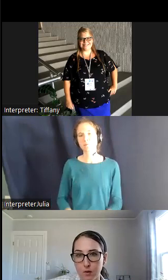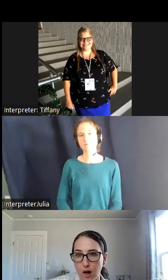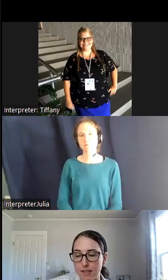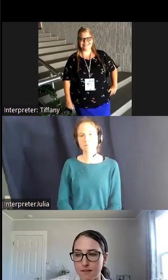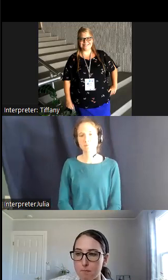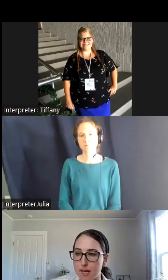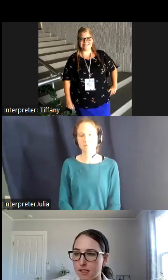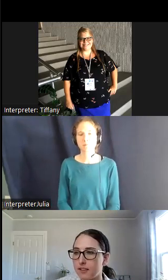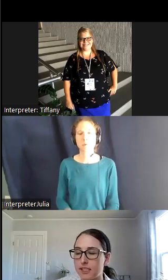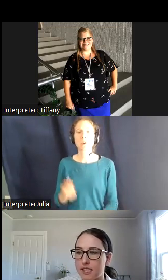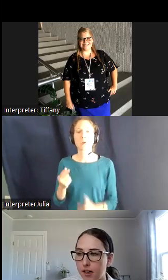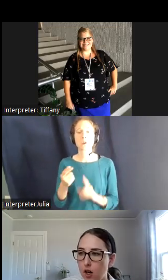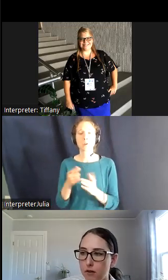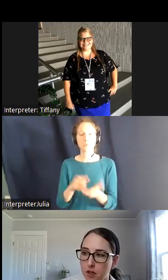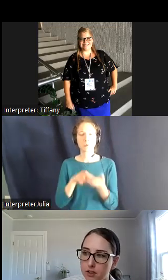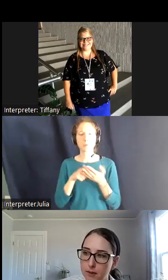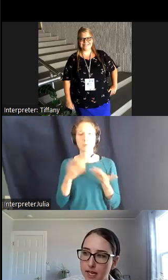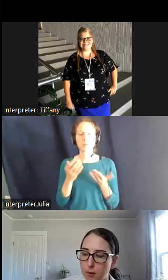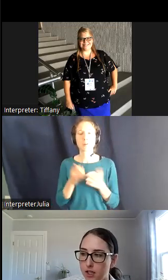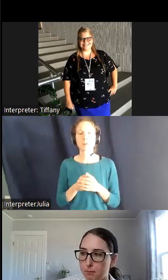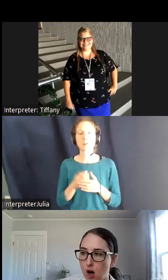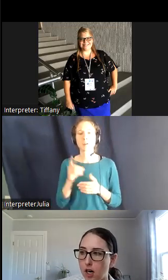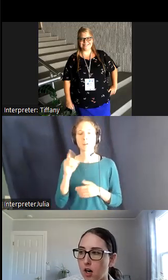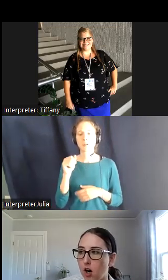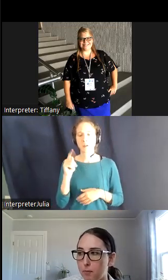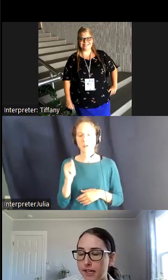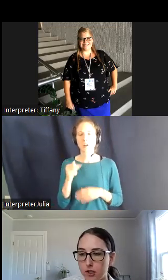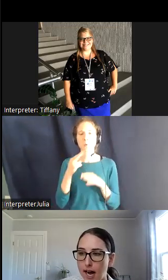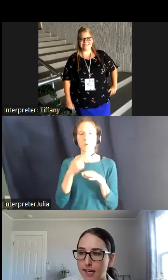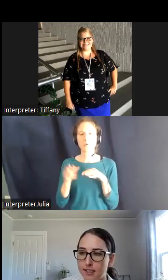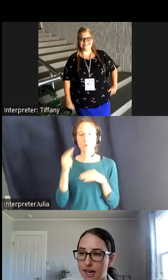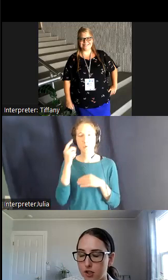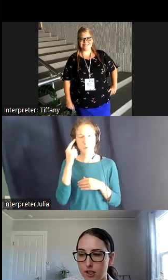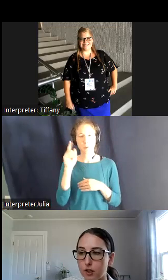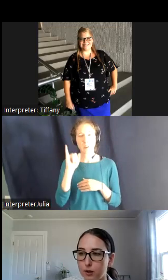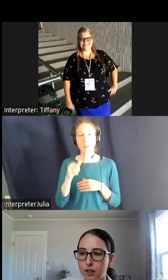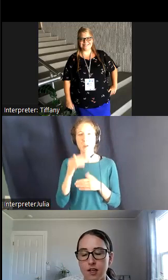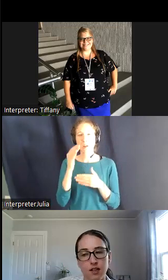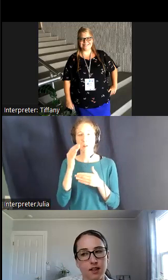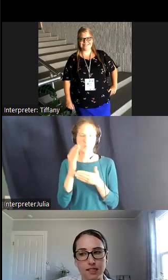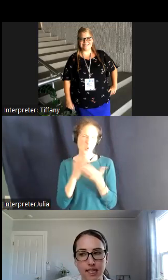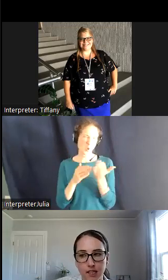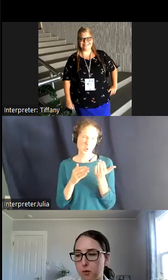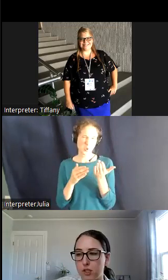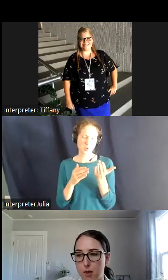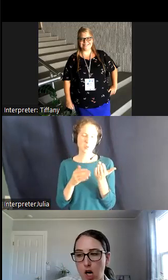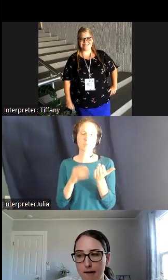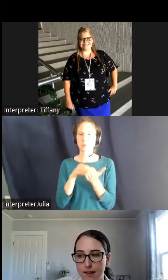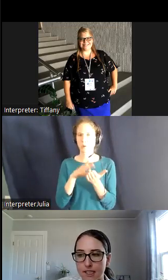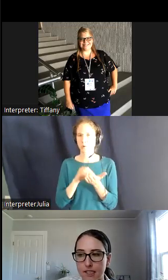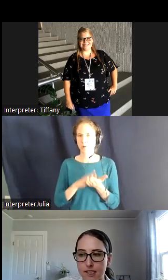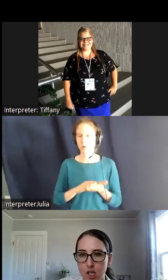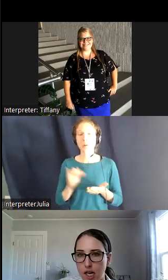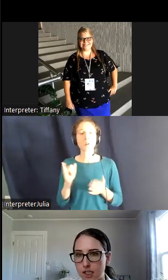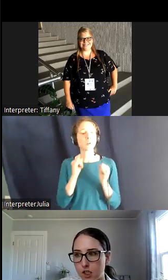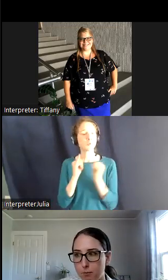One of the requirements of the bill is that data on referrals made per this part are being tracked, and that should include things like individual